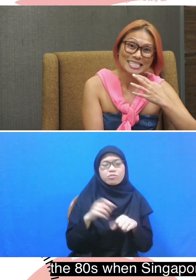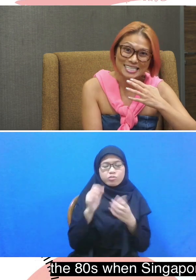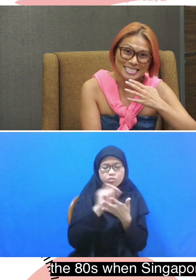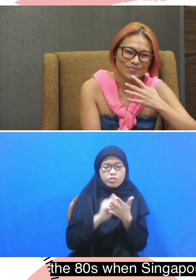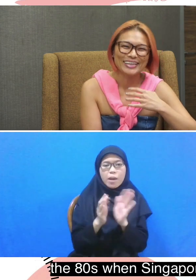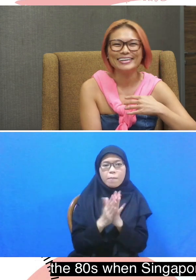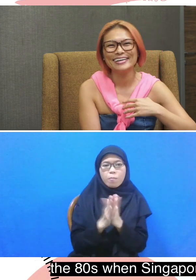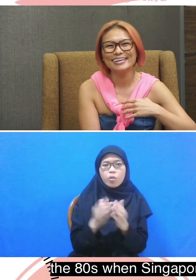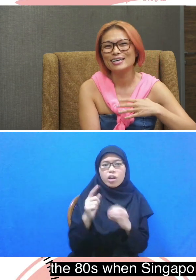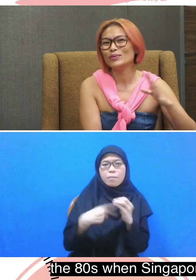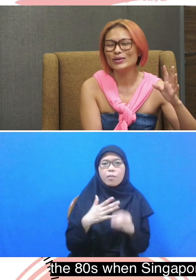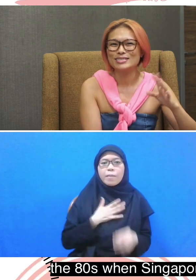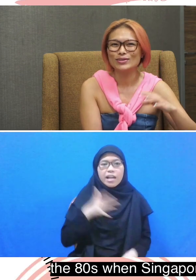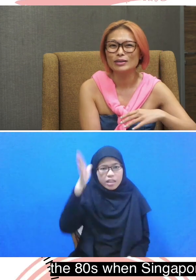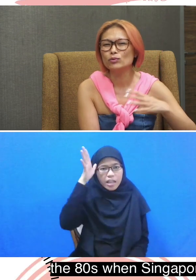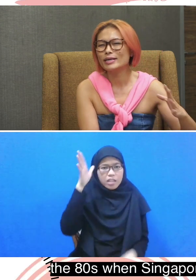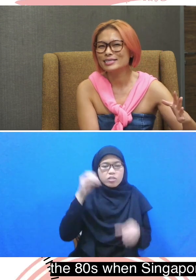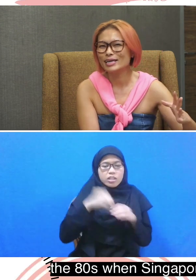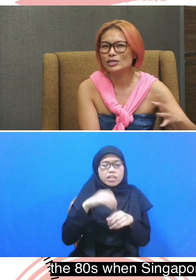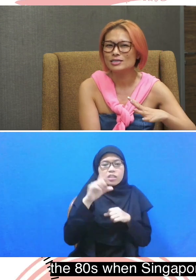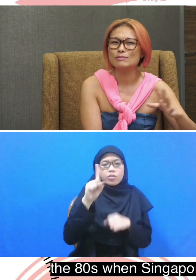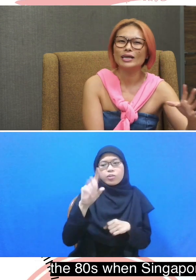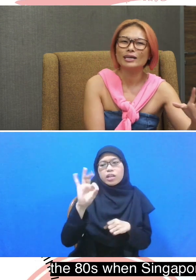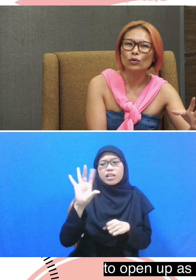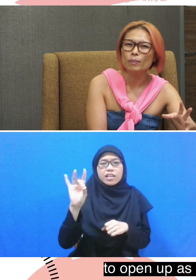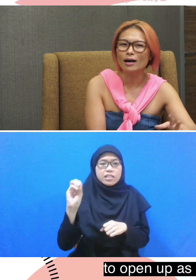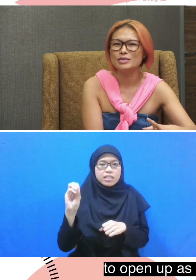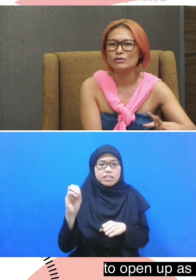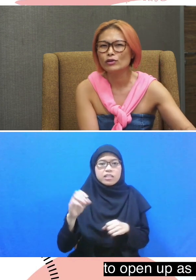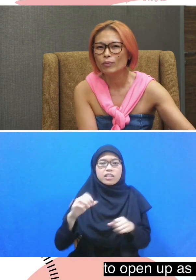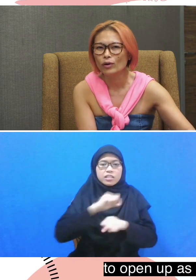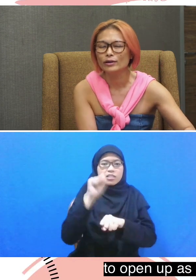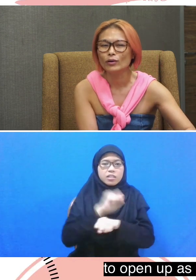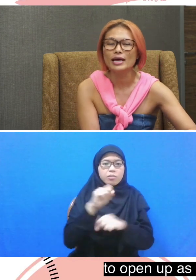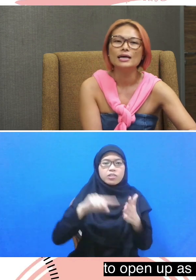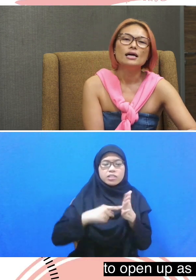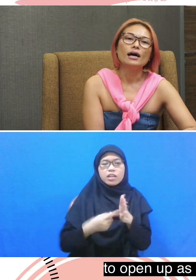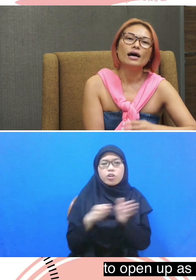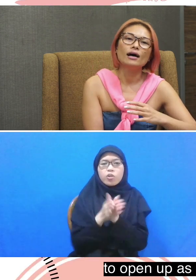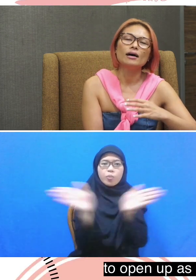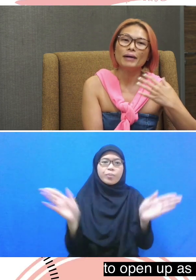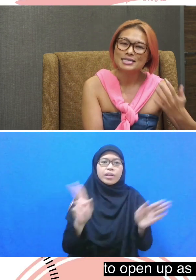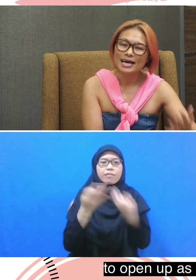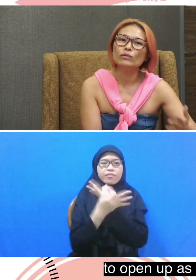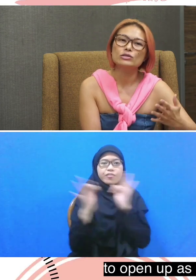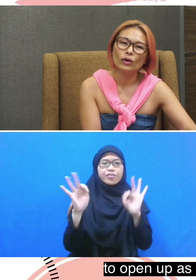the 80s, when Singapore was, you know, in the booming stages, it's beginning to open up as a free port and all that, my dad was one